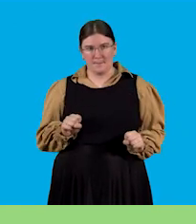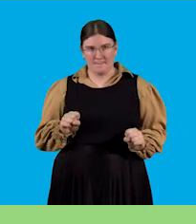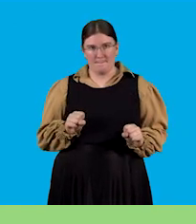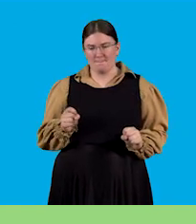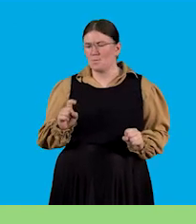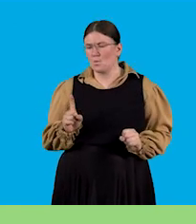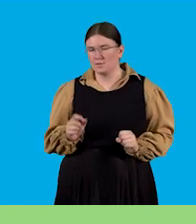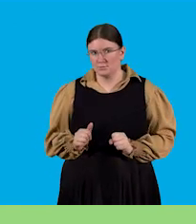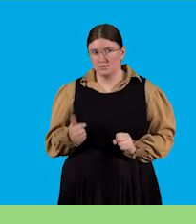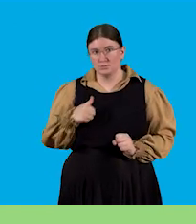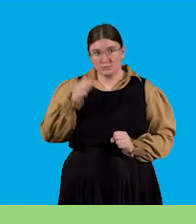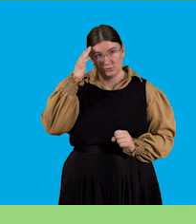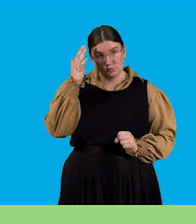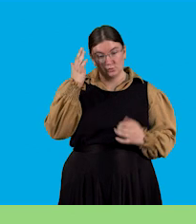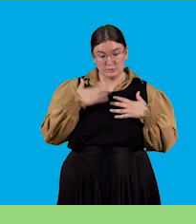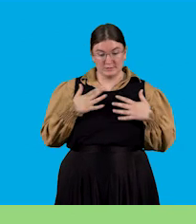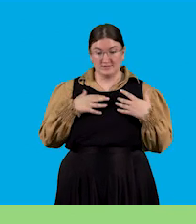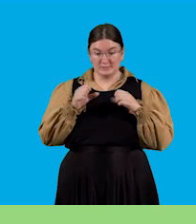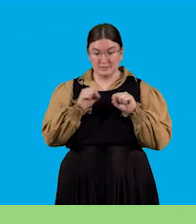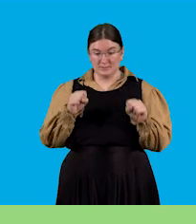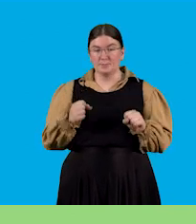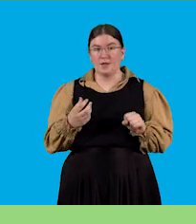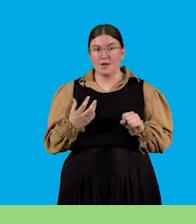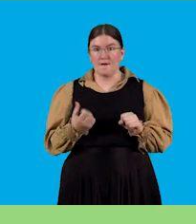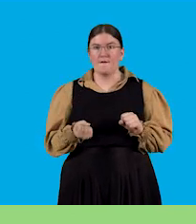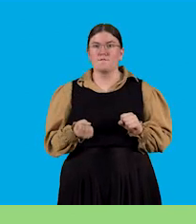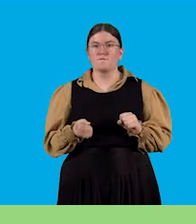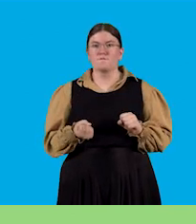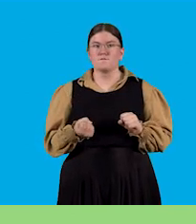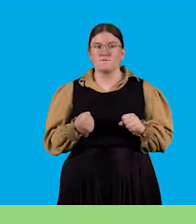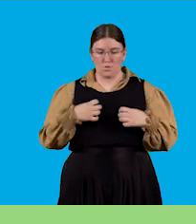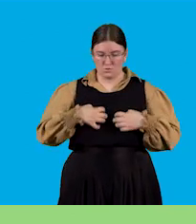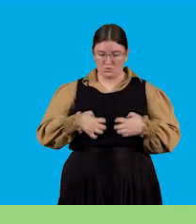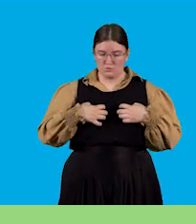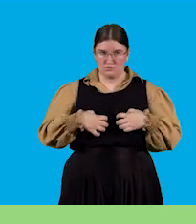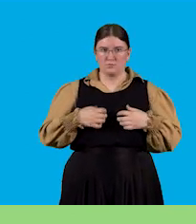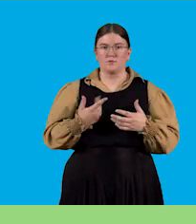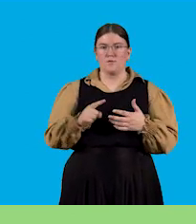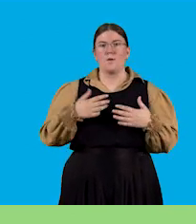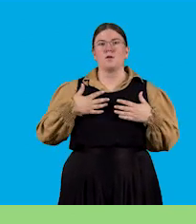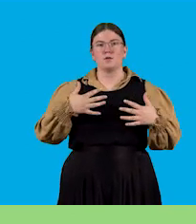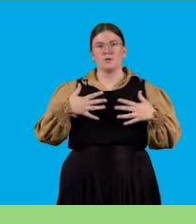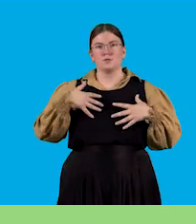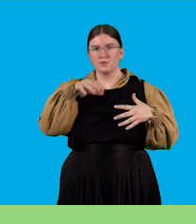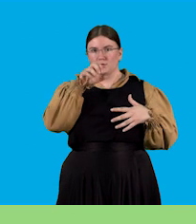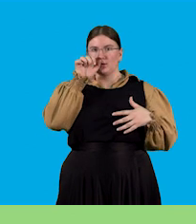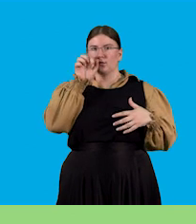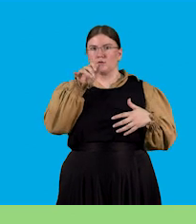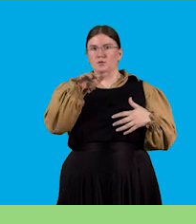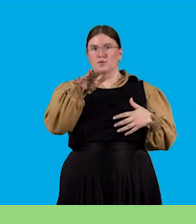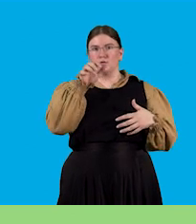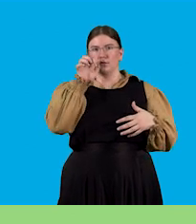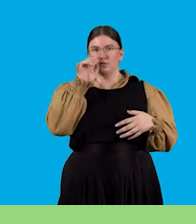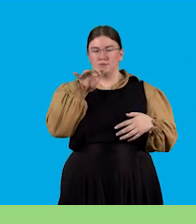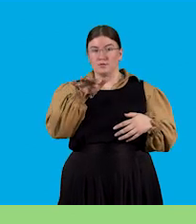system. We know that it is a system that is made up of organs that allow us to breathe. We